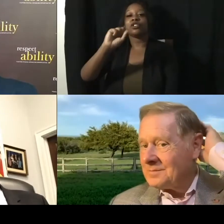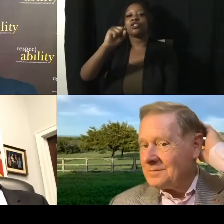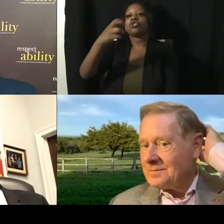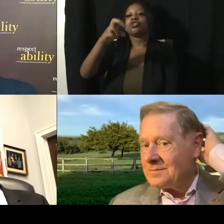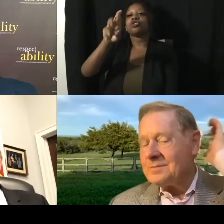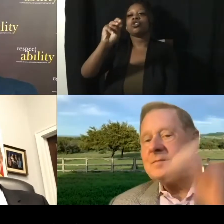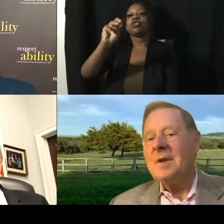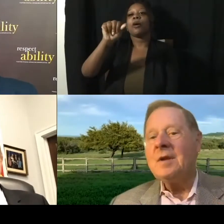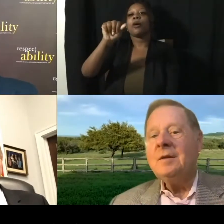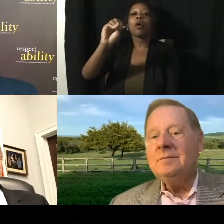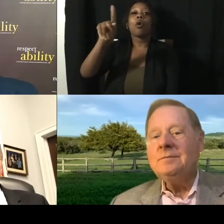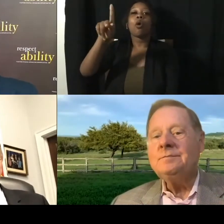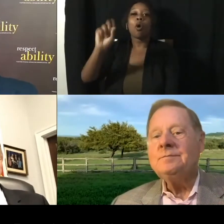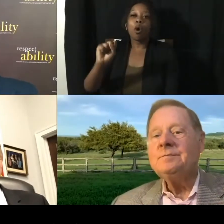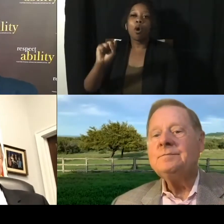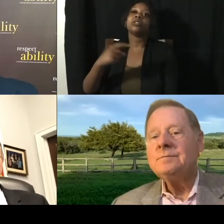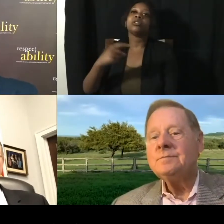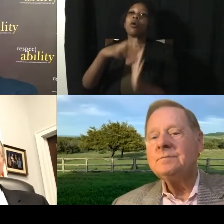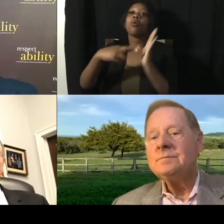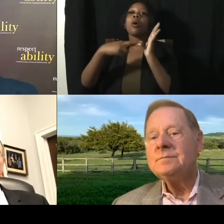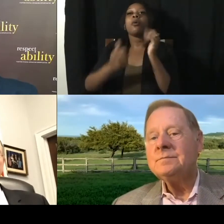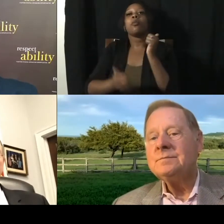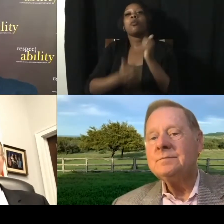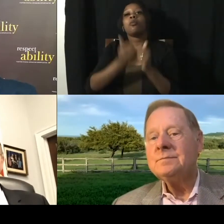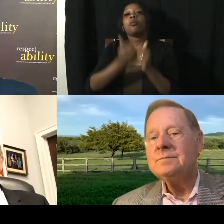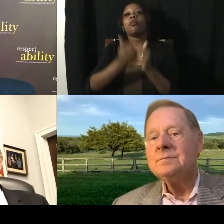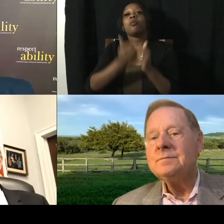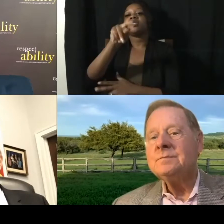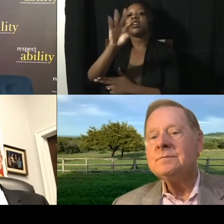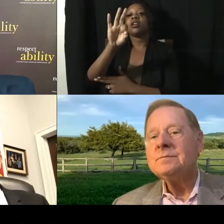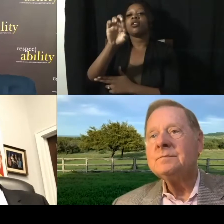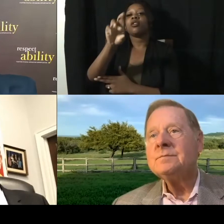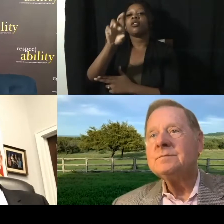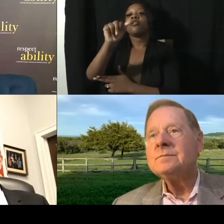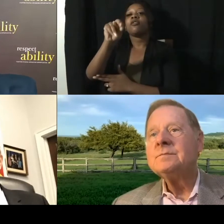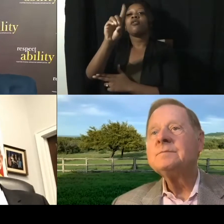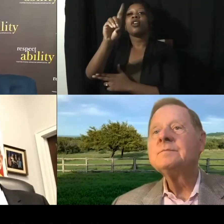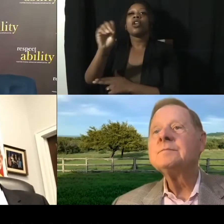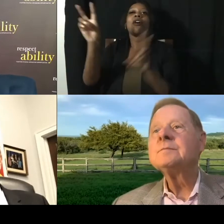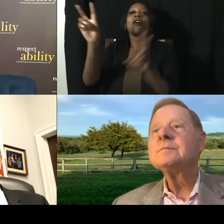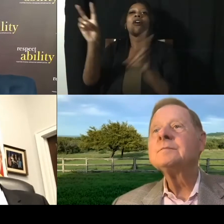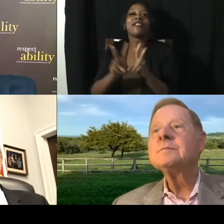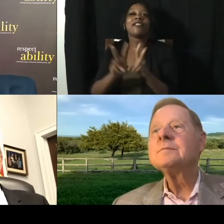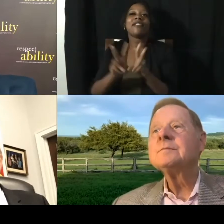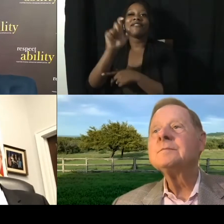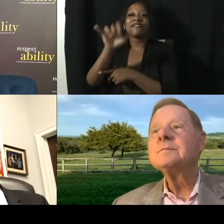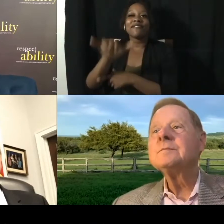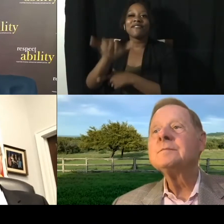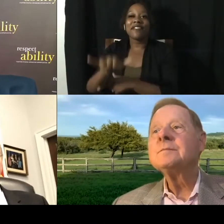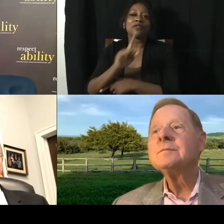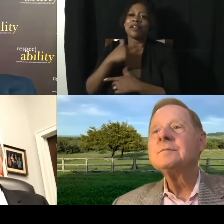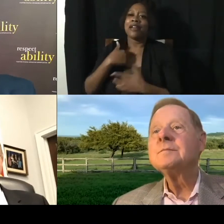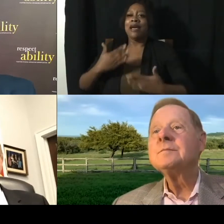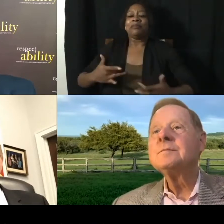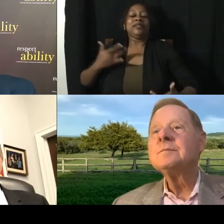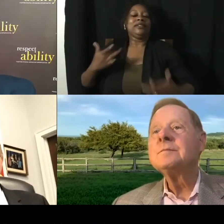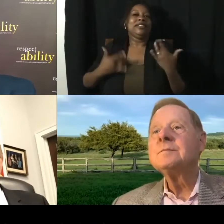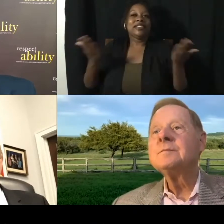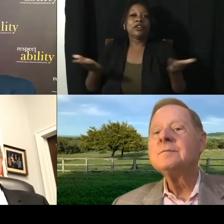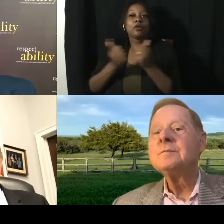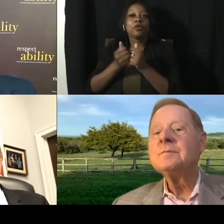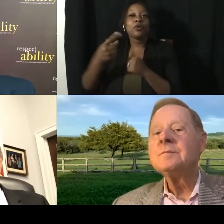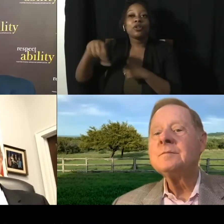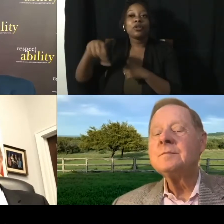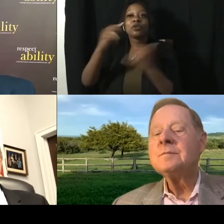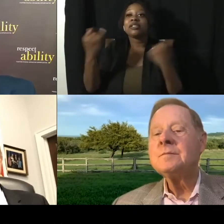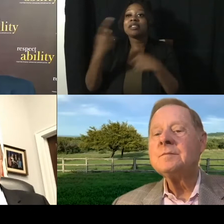Fernando Valley in the United States Congress. I'm delighted to be with you today to celebrate the 30th anniversary of the